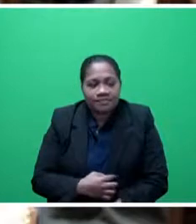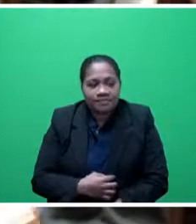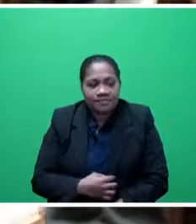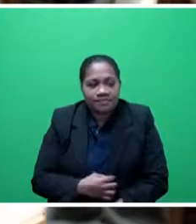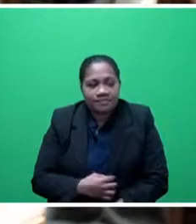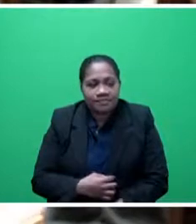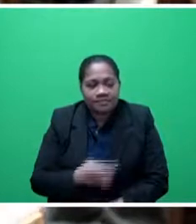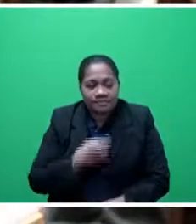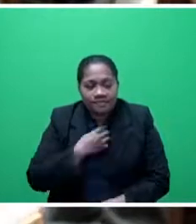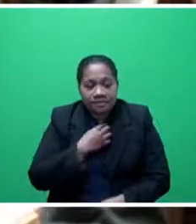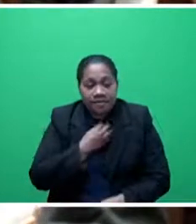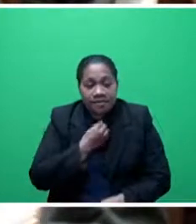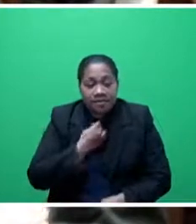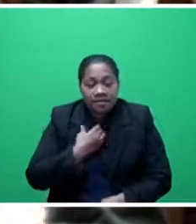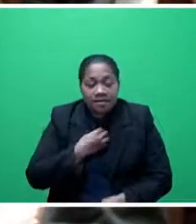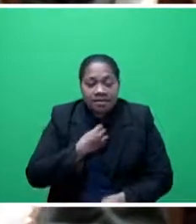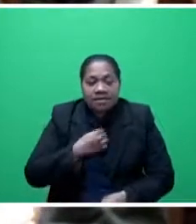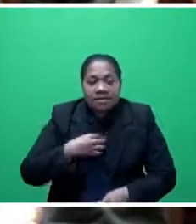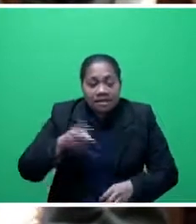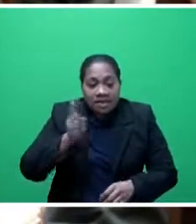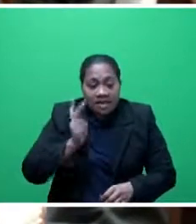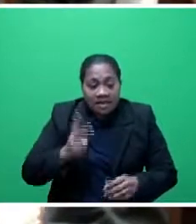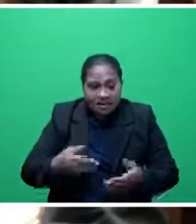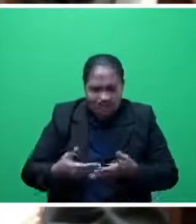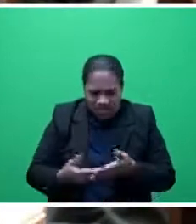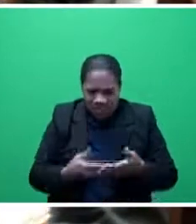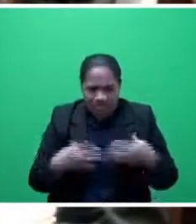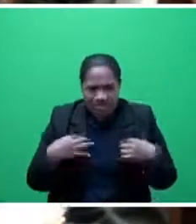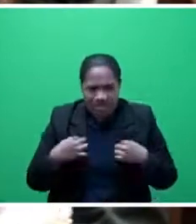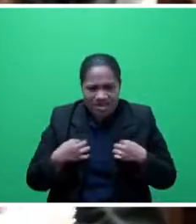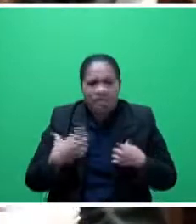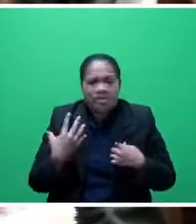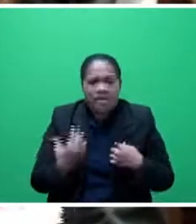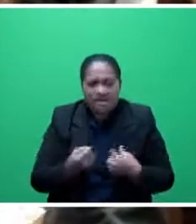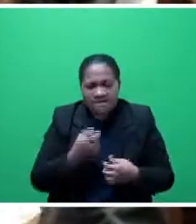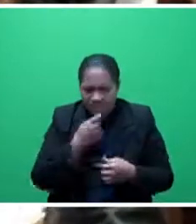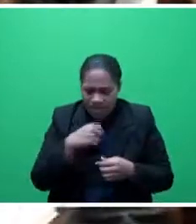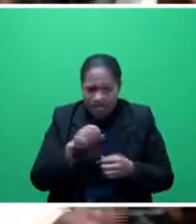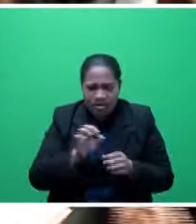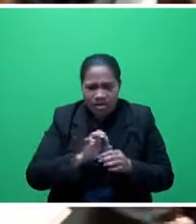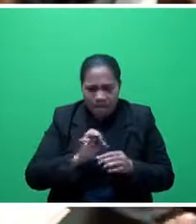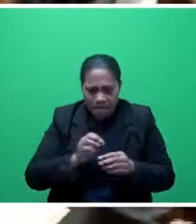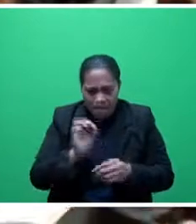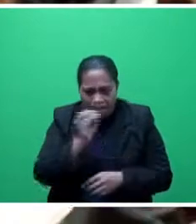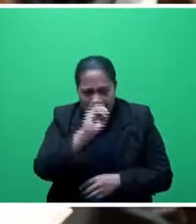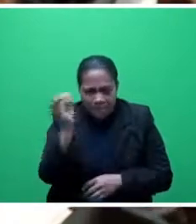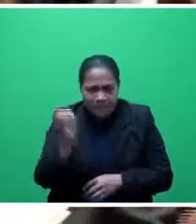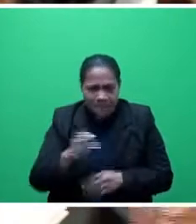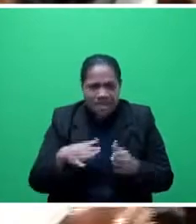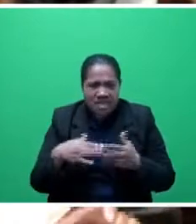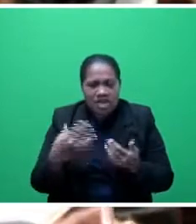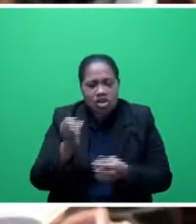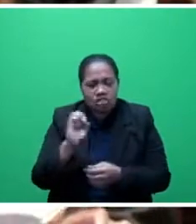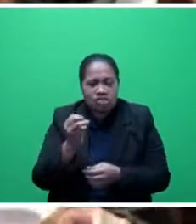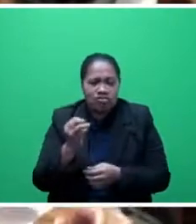We had reduced the duty. It used to be 32% a few years back. We reduced it to 5%. We have now zero-rated